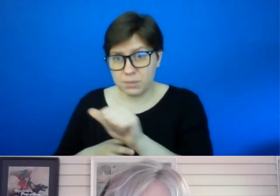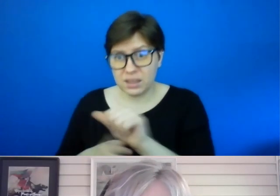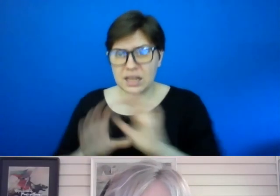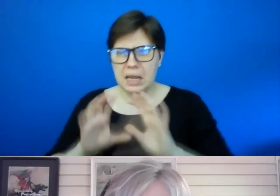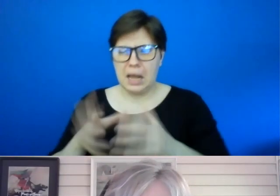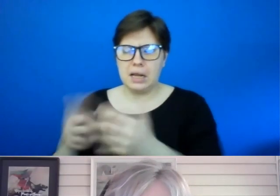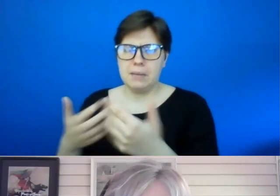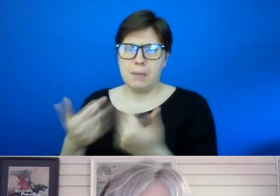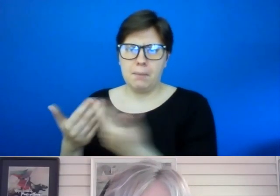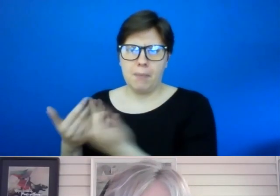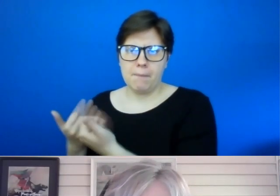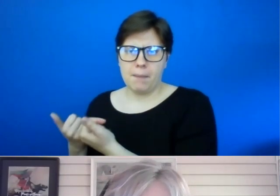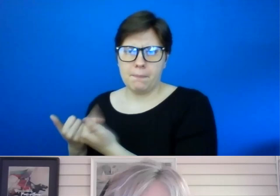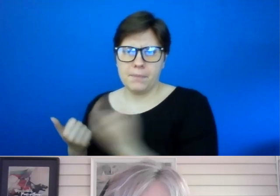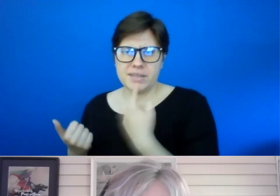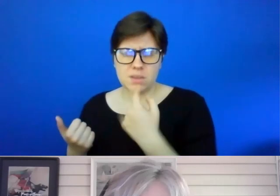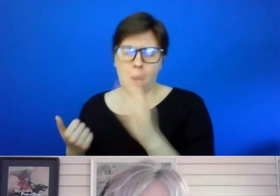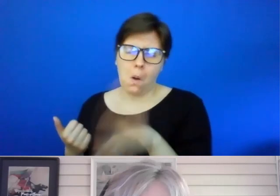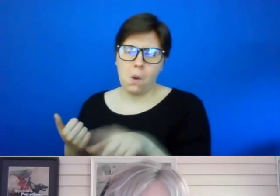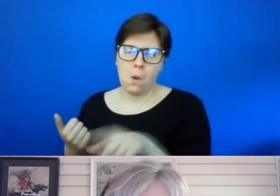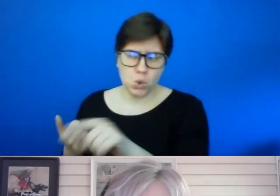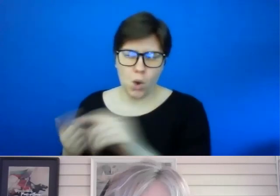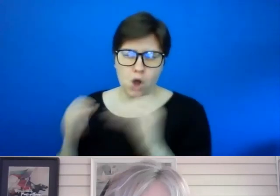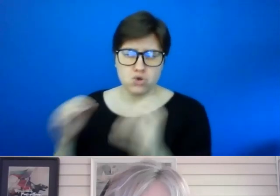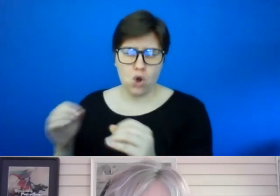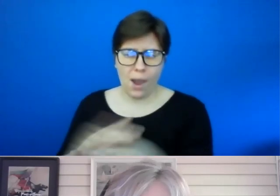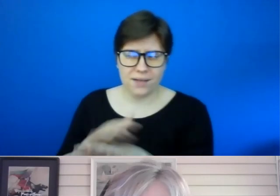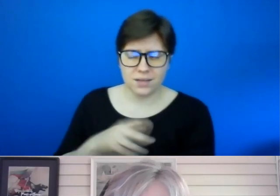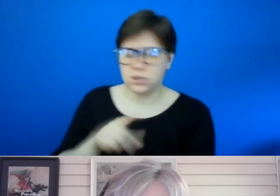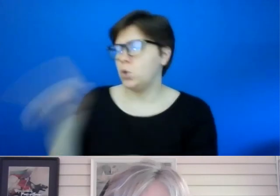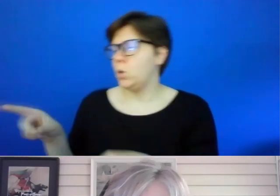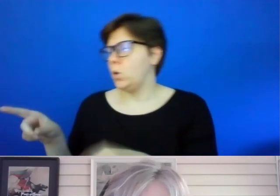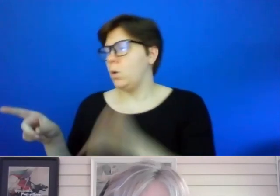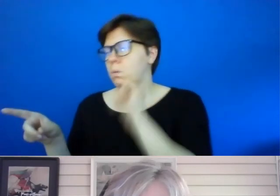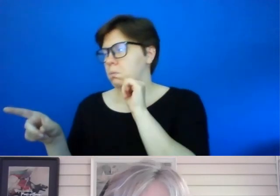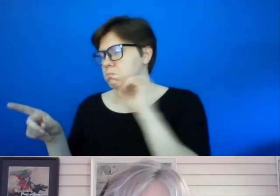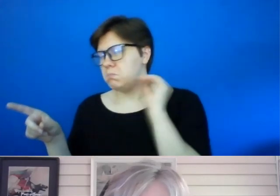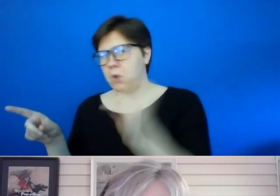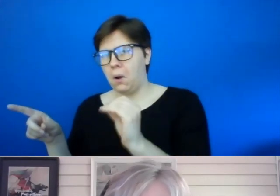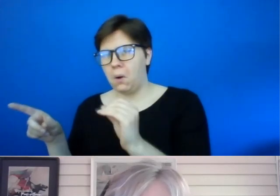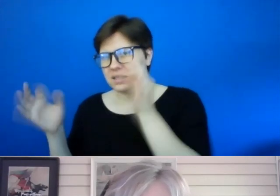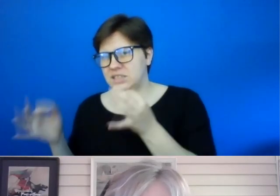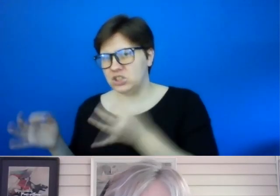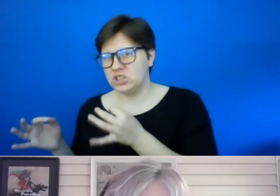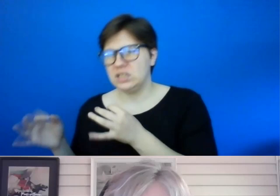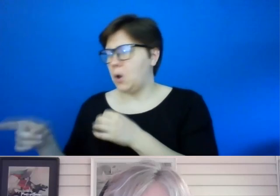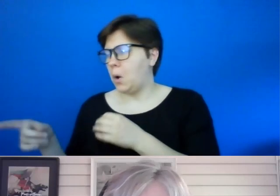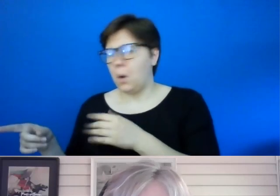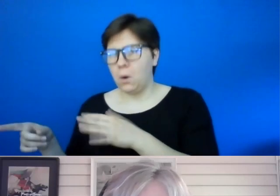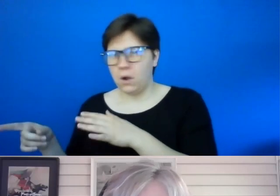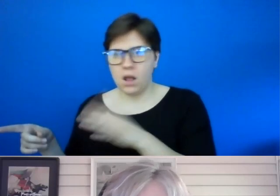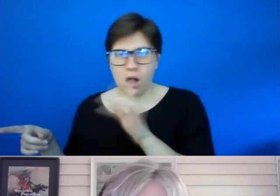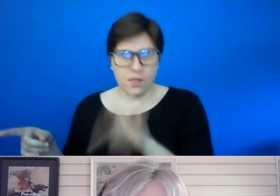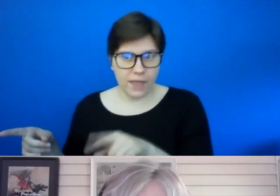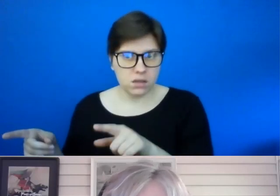either said you don't get access at all, or you get way fewer points in the way that the priority scheme is set up. And those